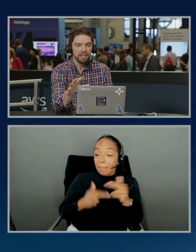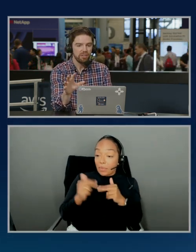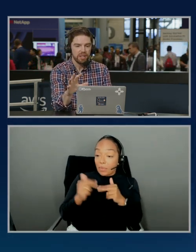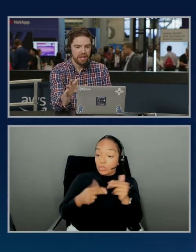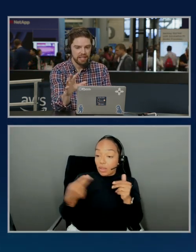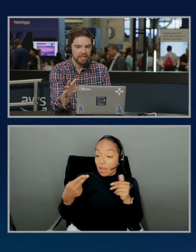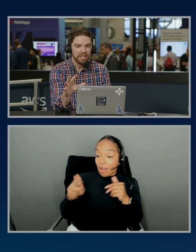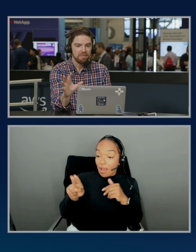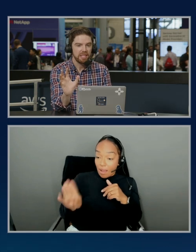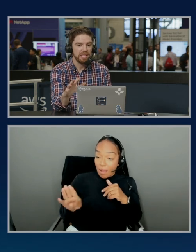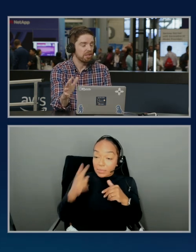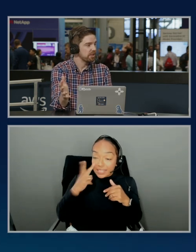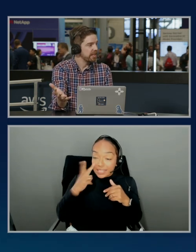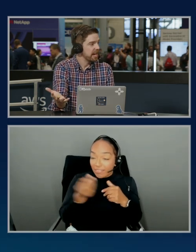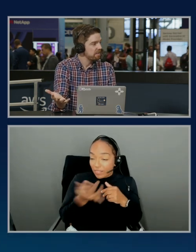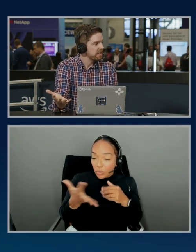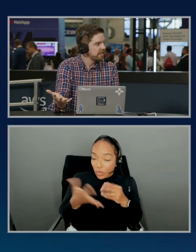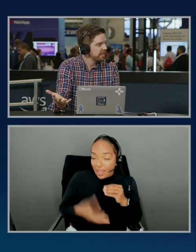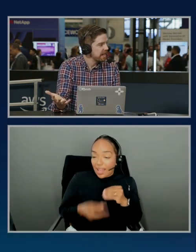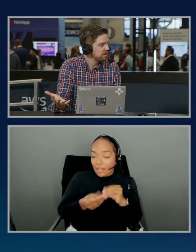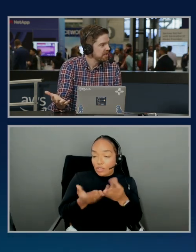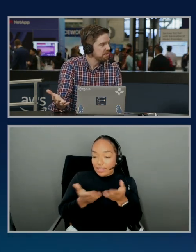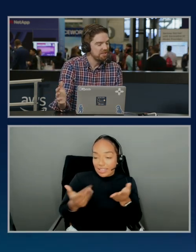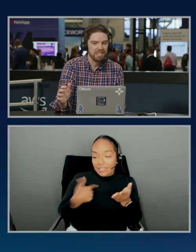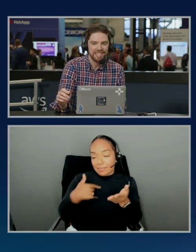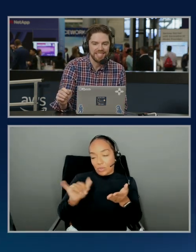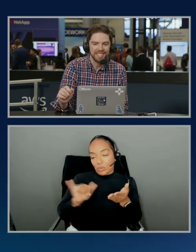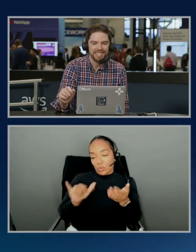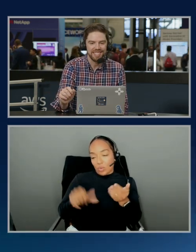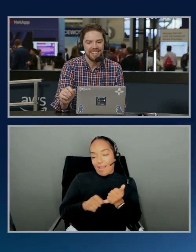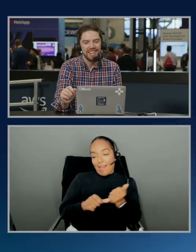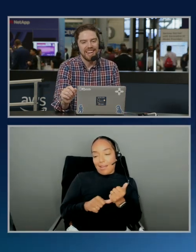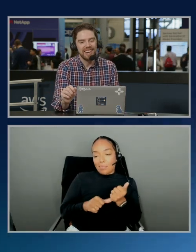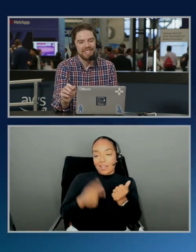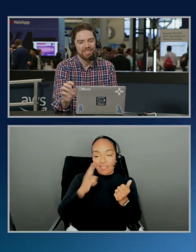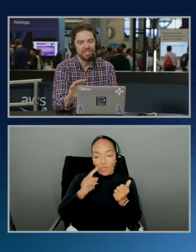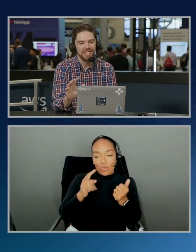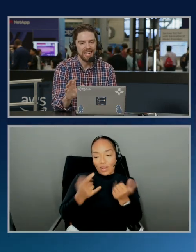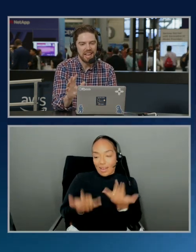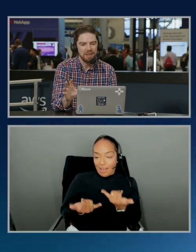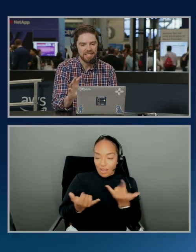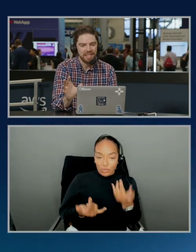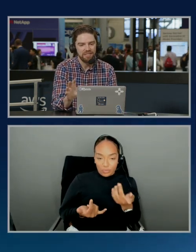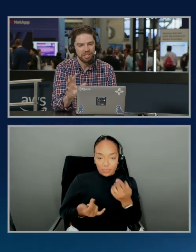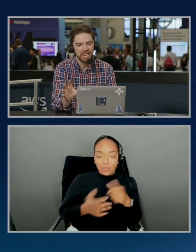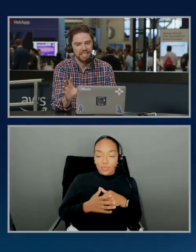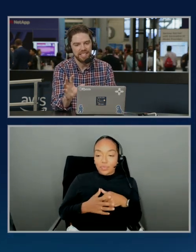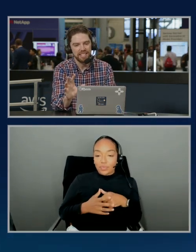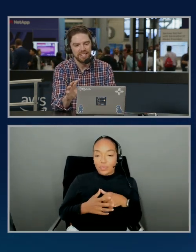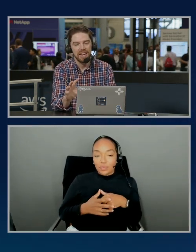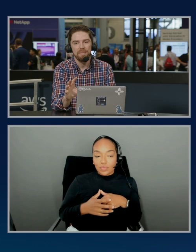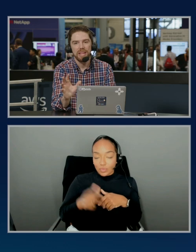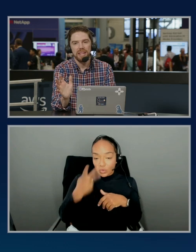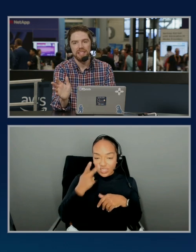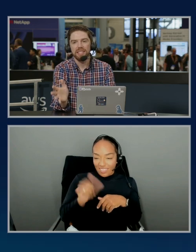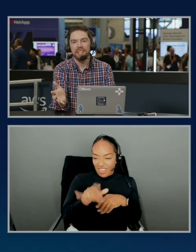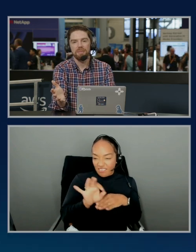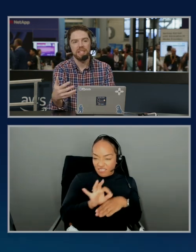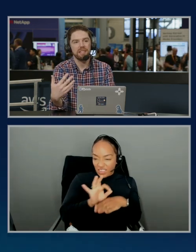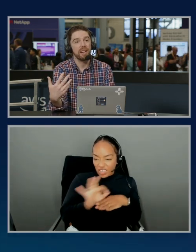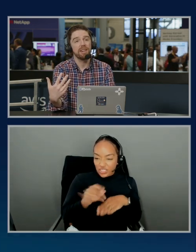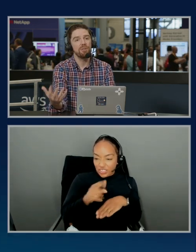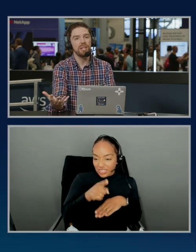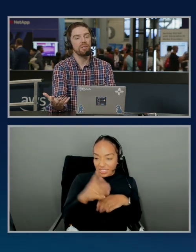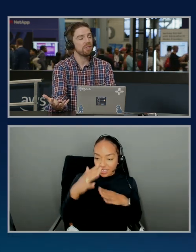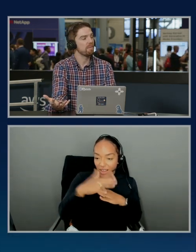few extra things in here because I'm also an admin. It happens to be for this instance. Okay. So you see the admin kind of functionality at the top. This allows me